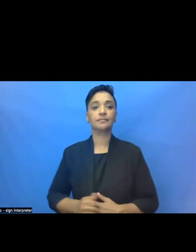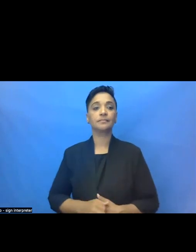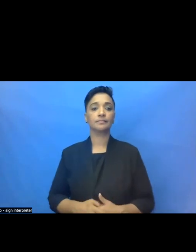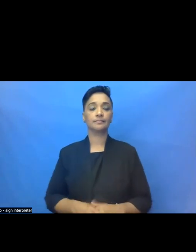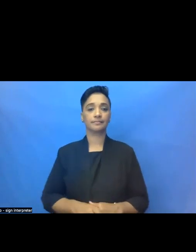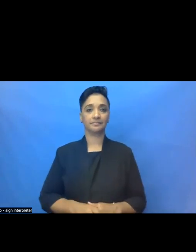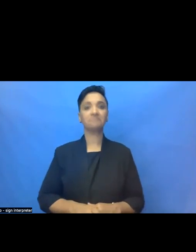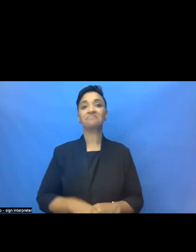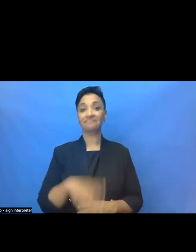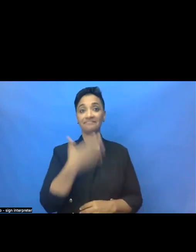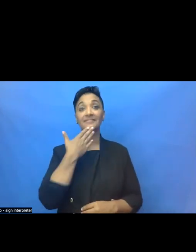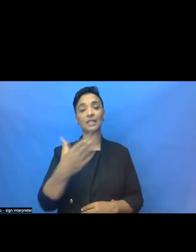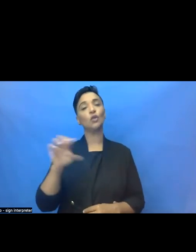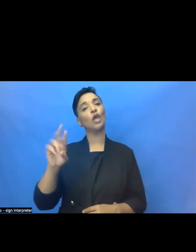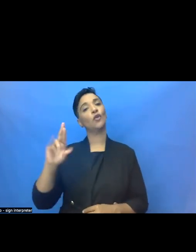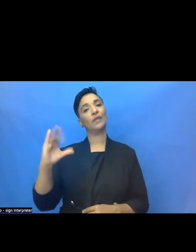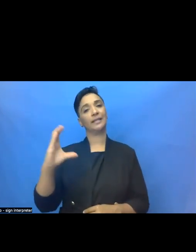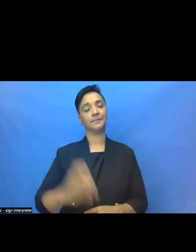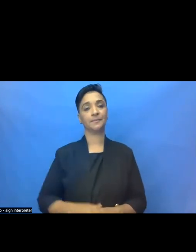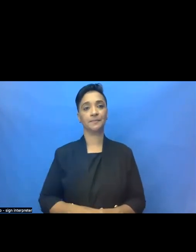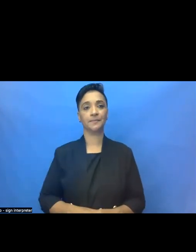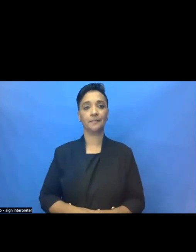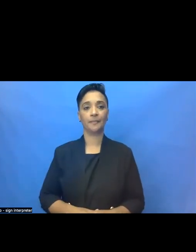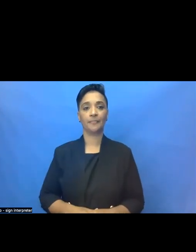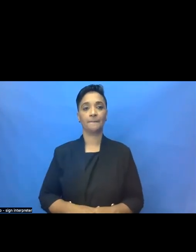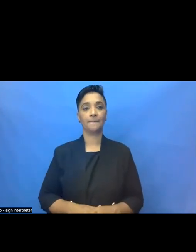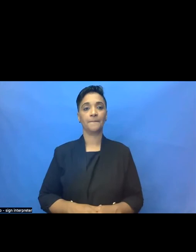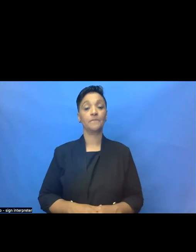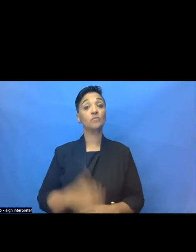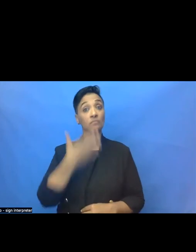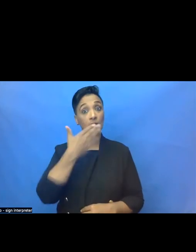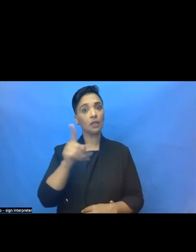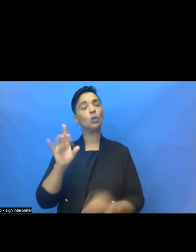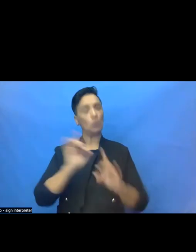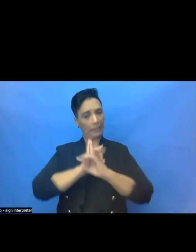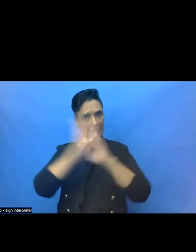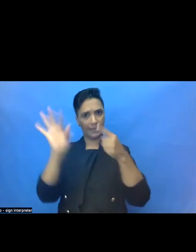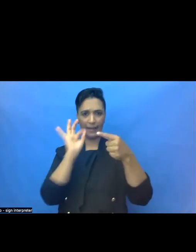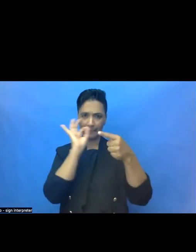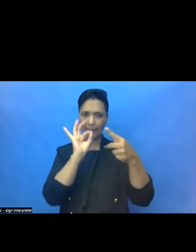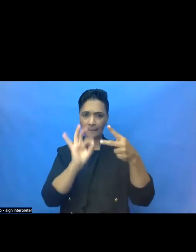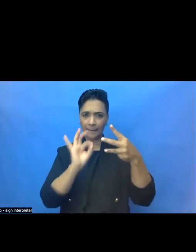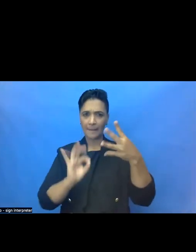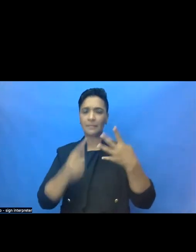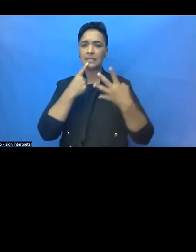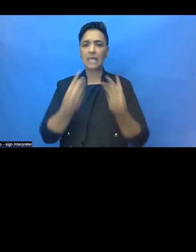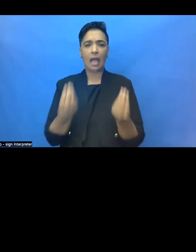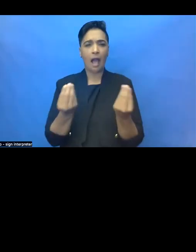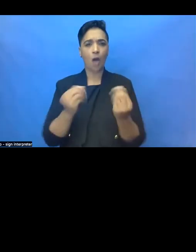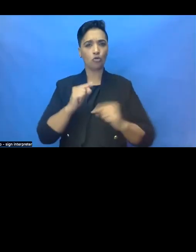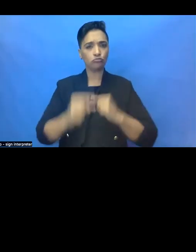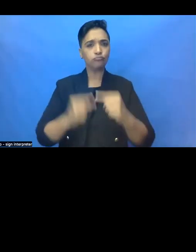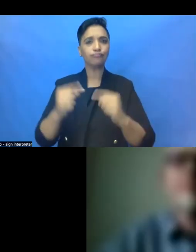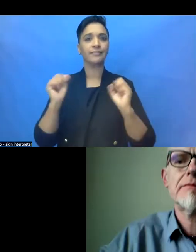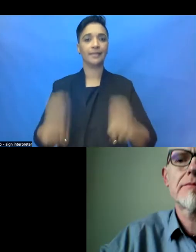Thank you very much, Eric. I think you've set out really what needs to be done, answered a lot of people's